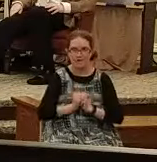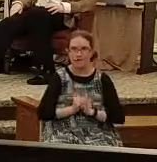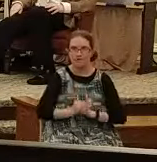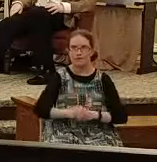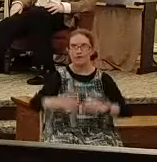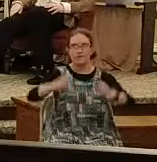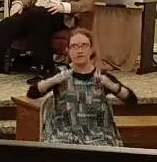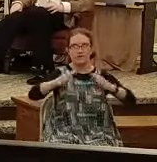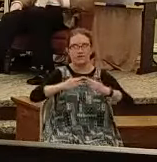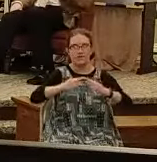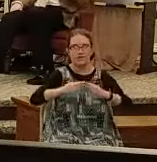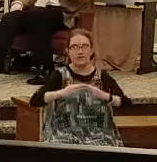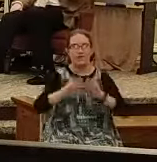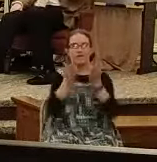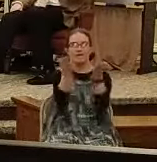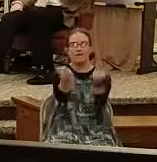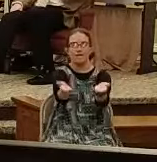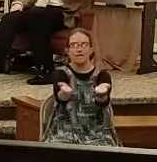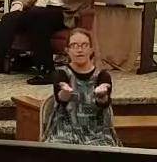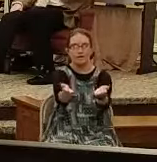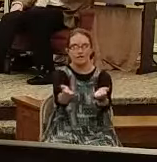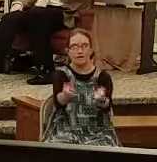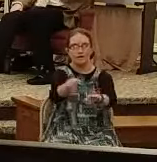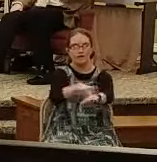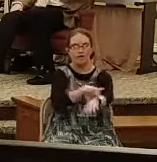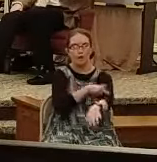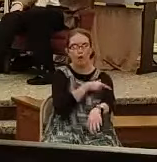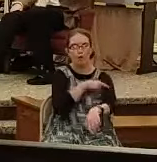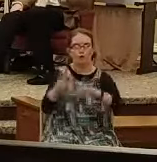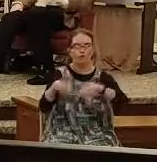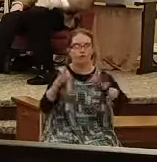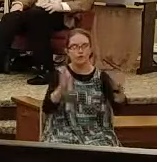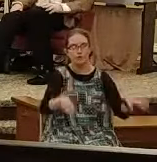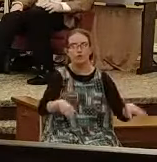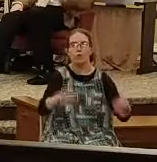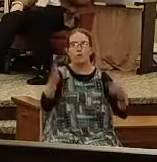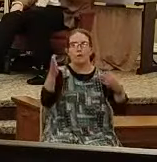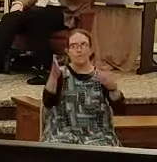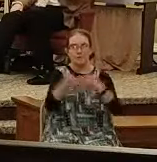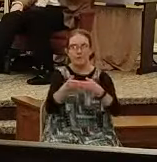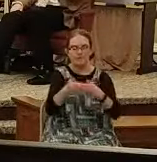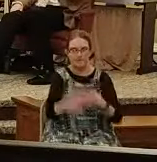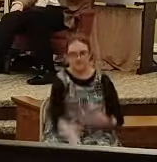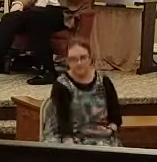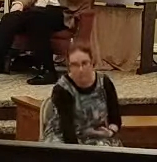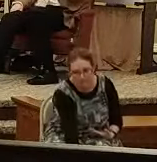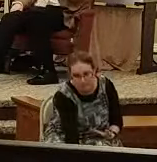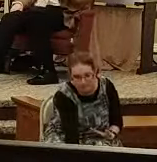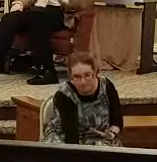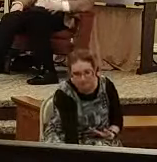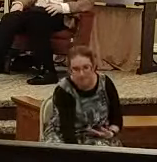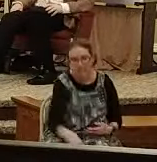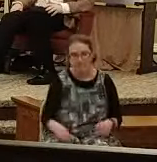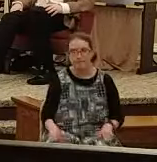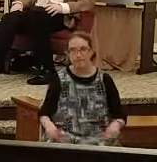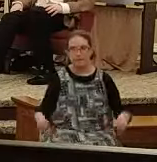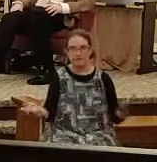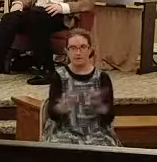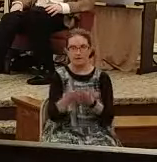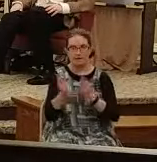is protection provided as long as you're doing your part. Oh, Lord. So here